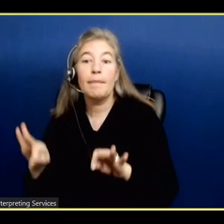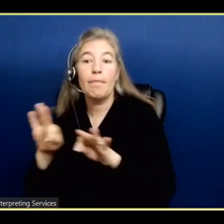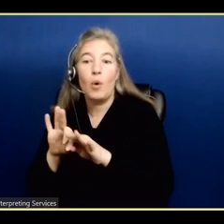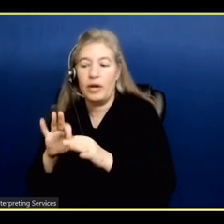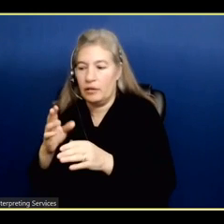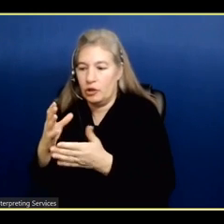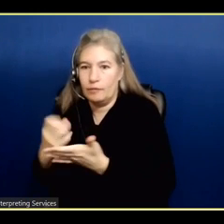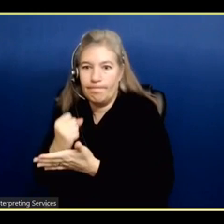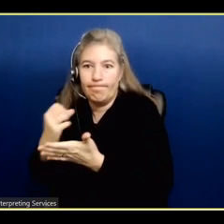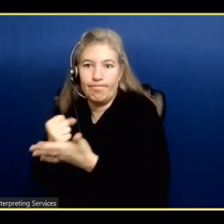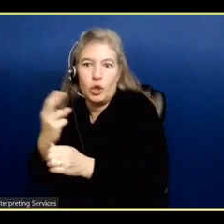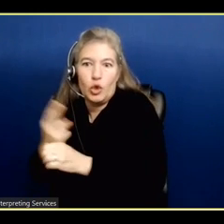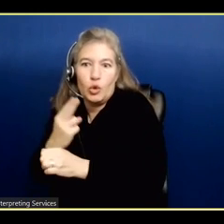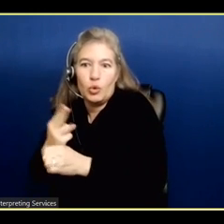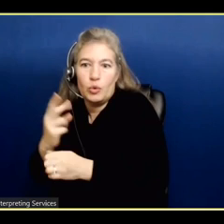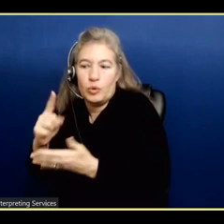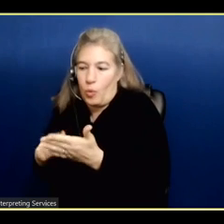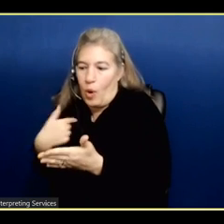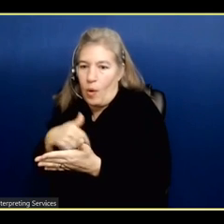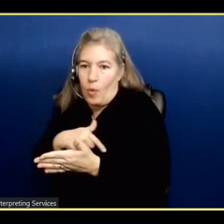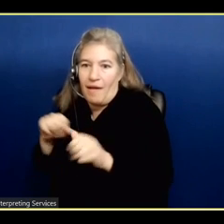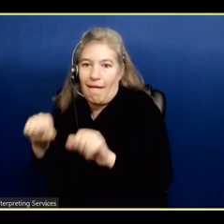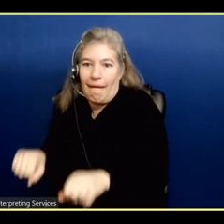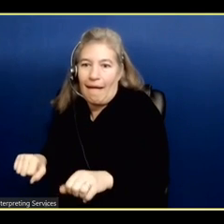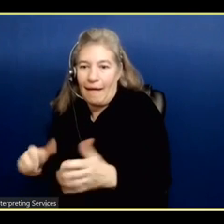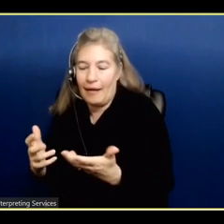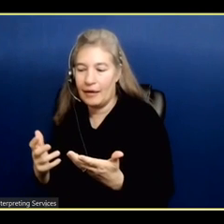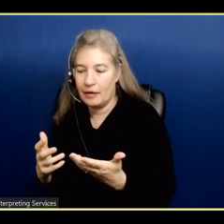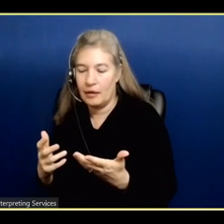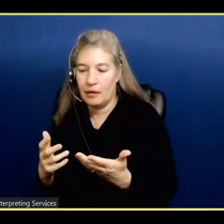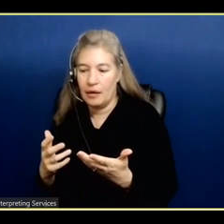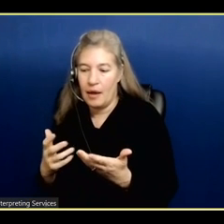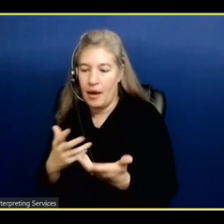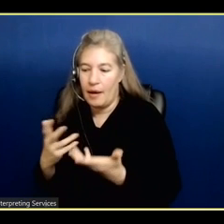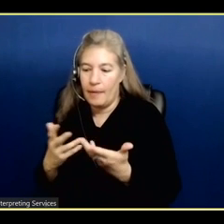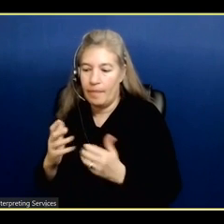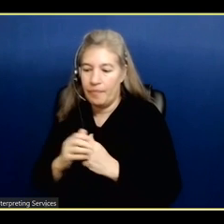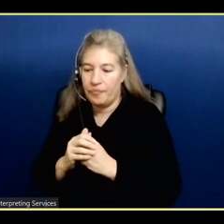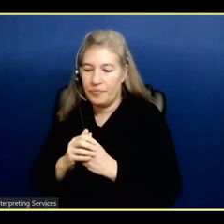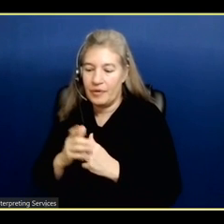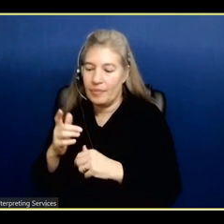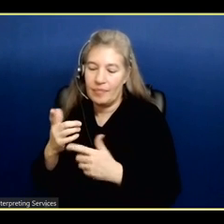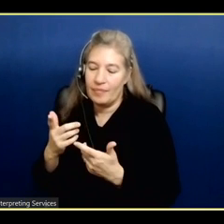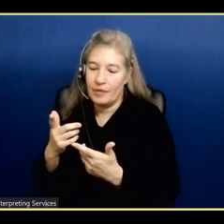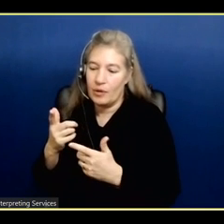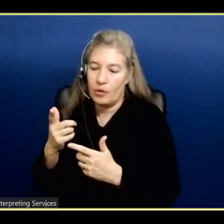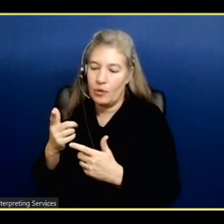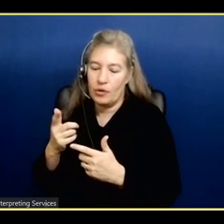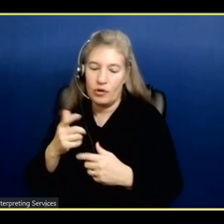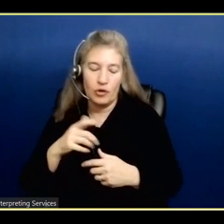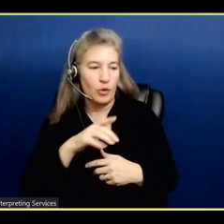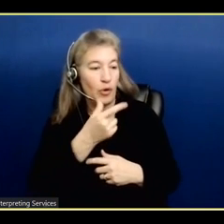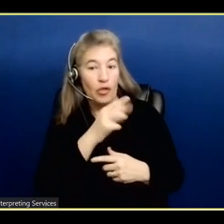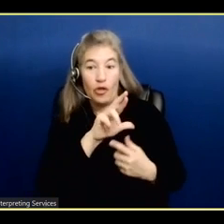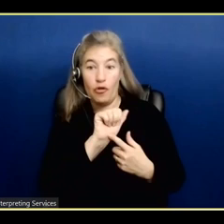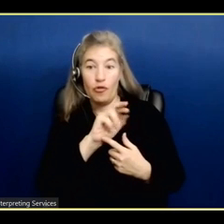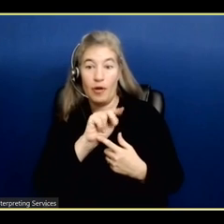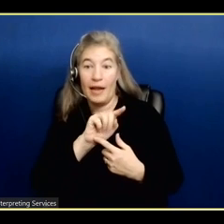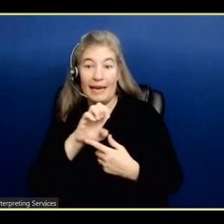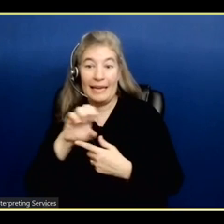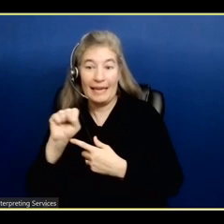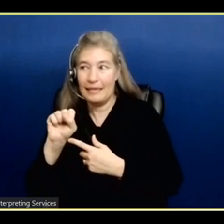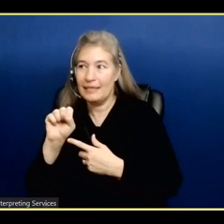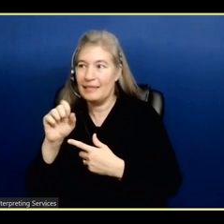you know, for example, like reimbursing for expenses that artists have already incurred that they're now carrying debt on their credit